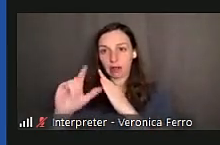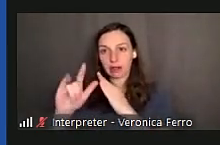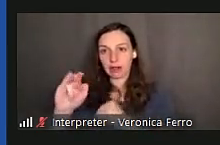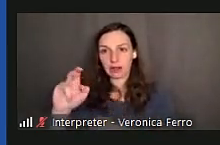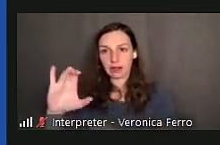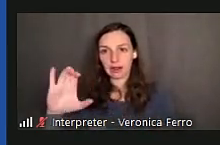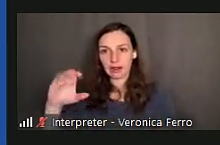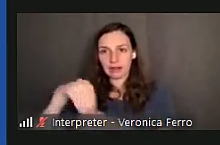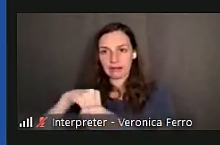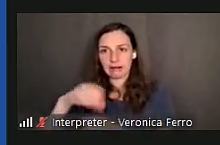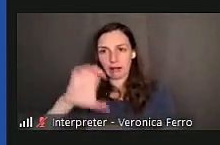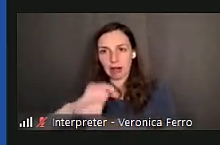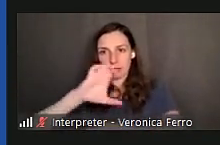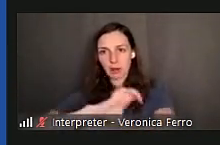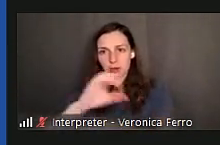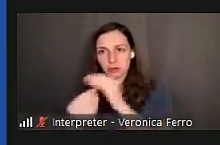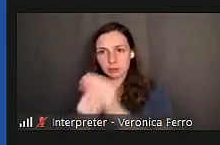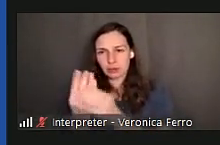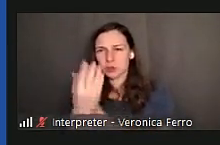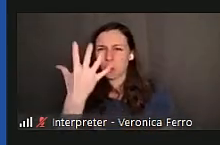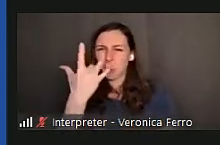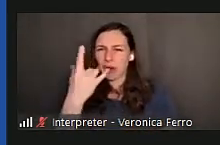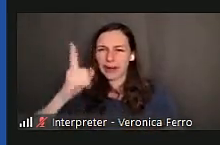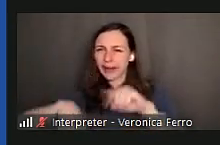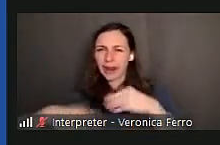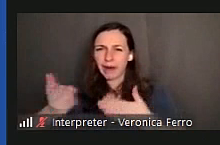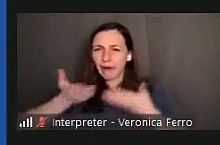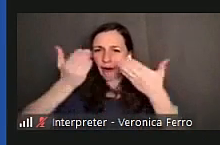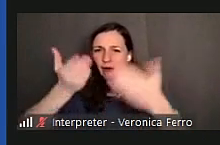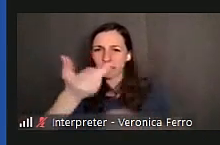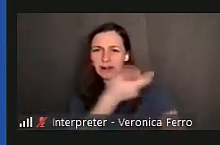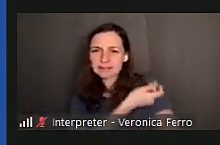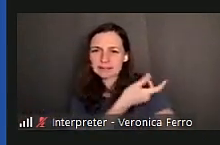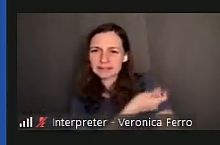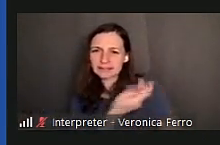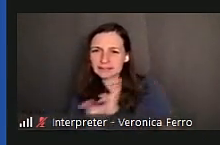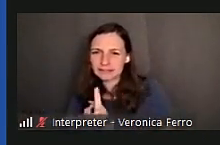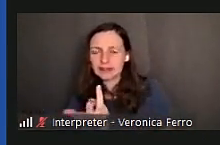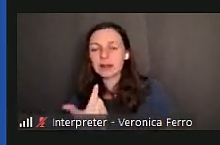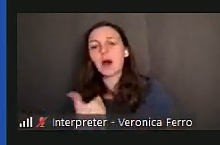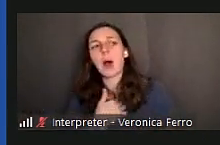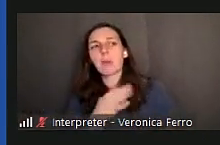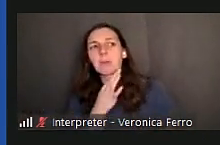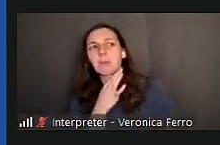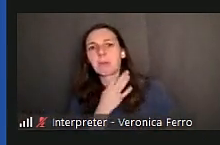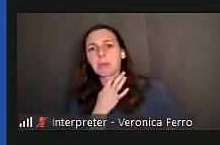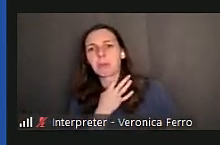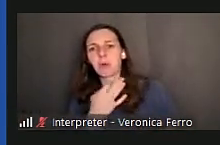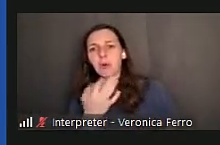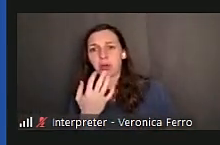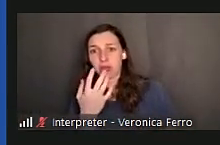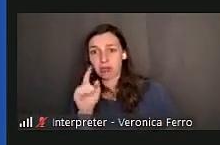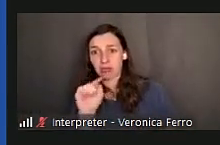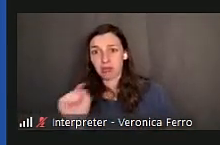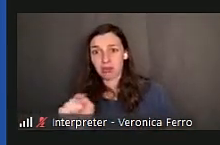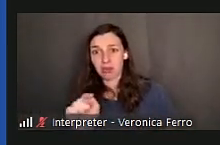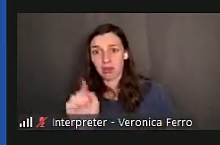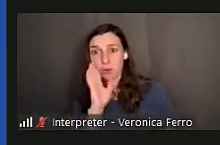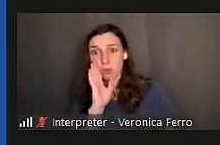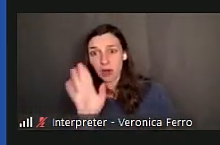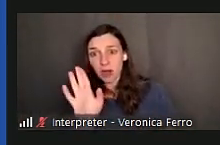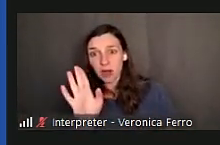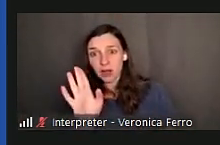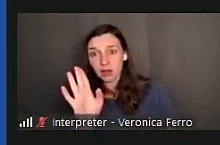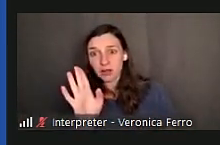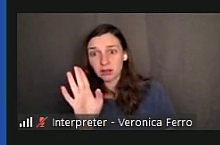could offer any more info on whether or not the leaders there will be held accountable in any other way aside